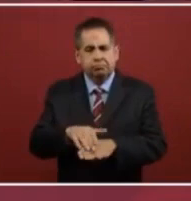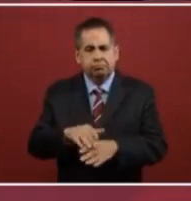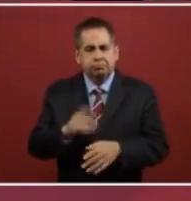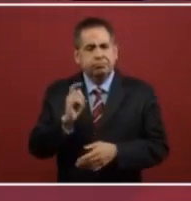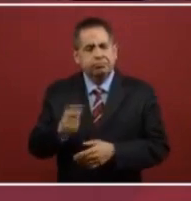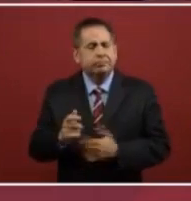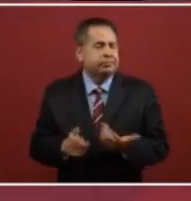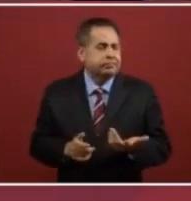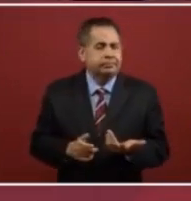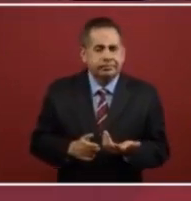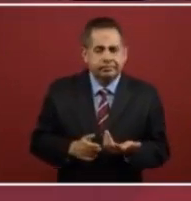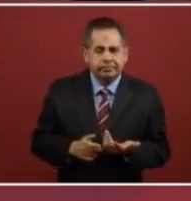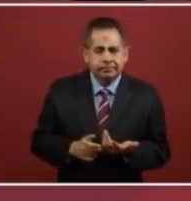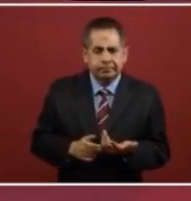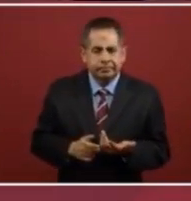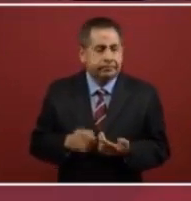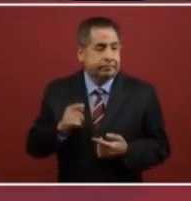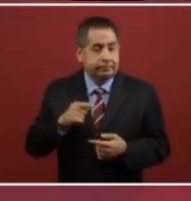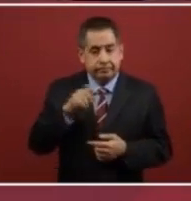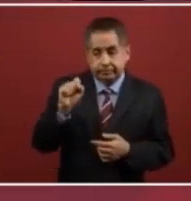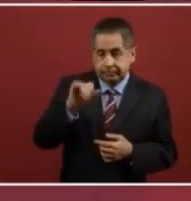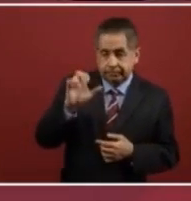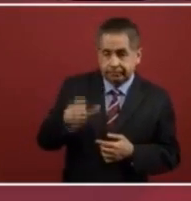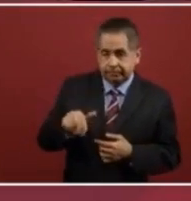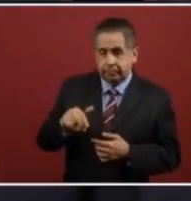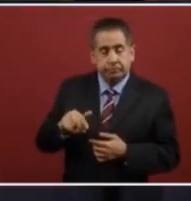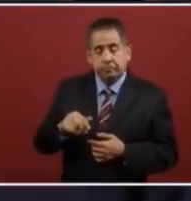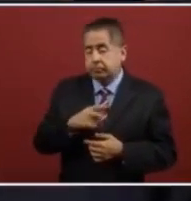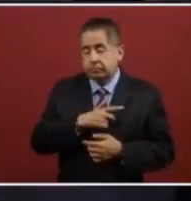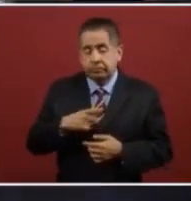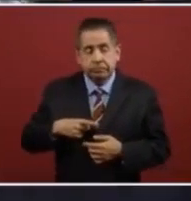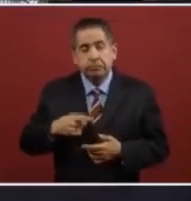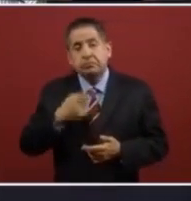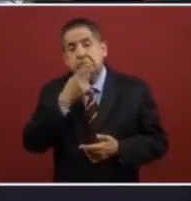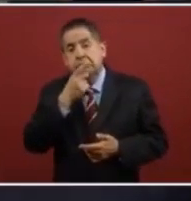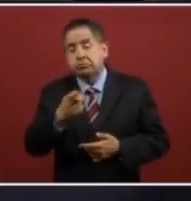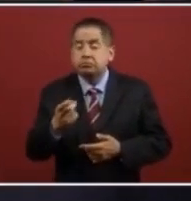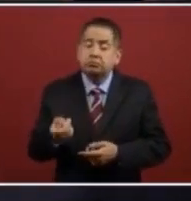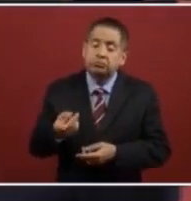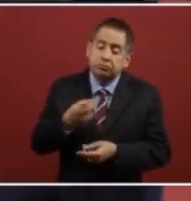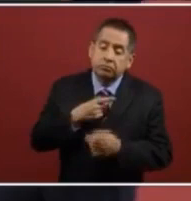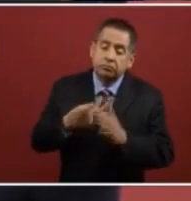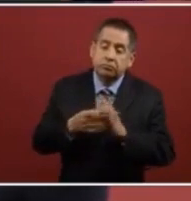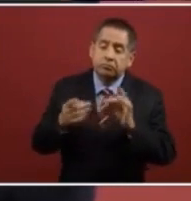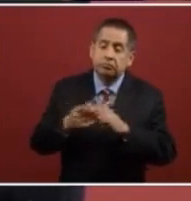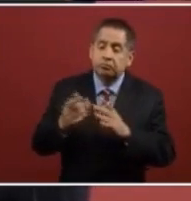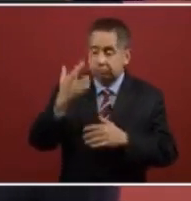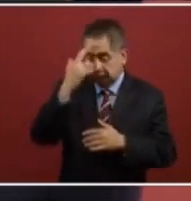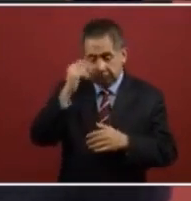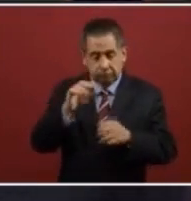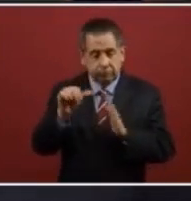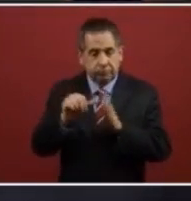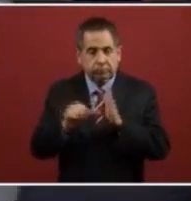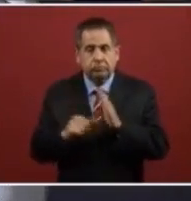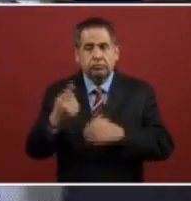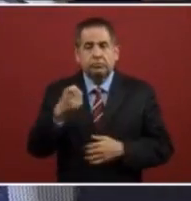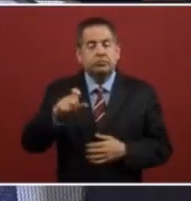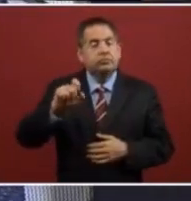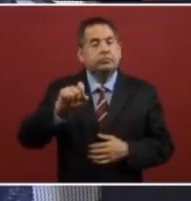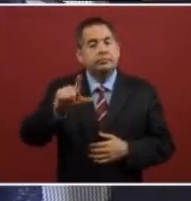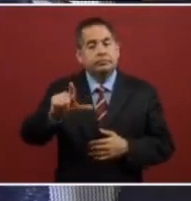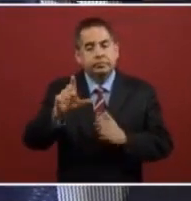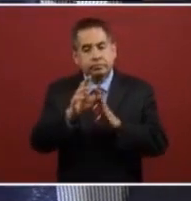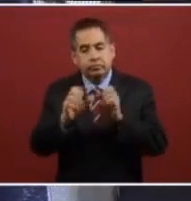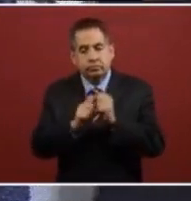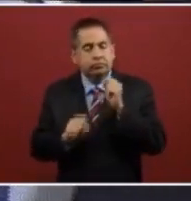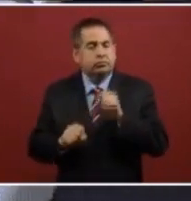refused dicho, or quiere que se wanted to fundamente void lo que the law. establece el artículo 127 de la Constitución They